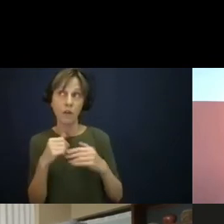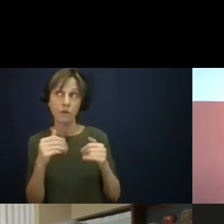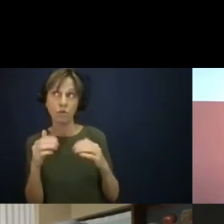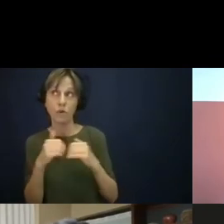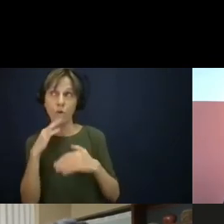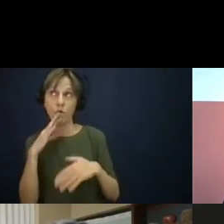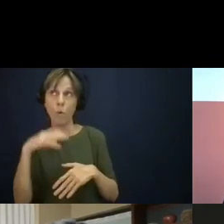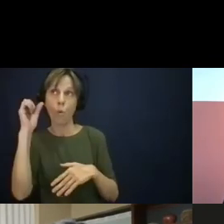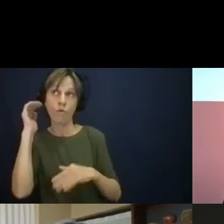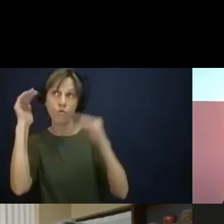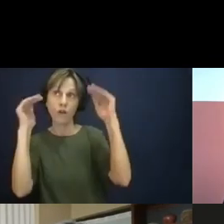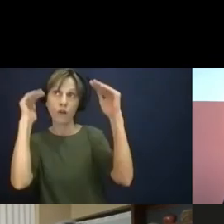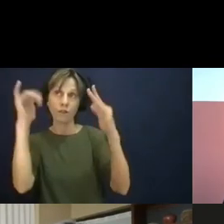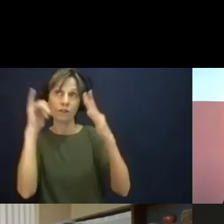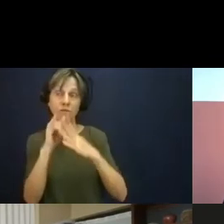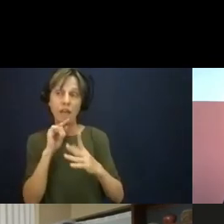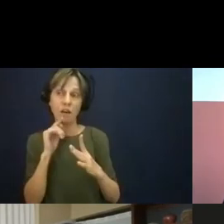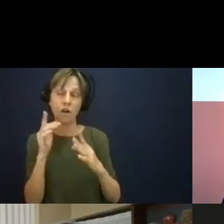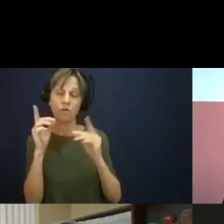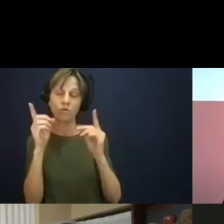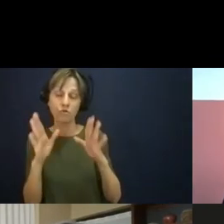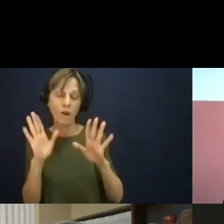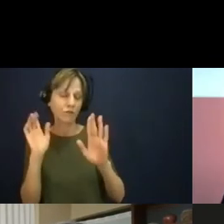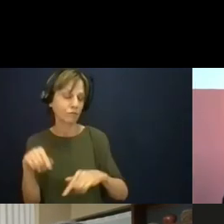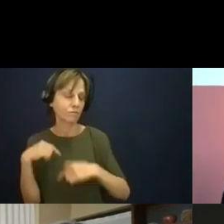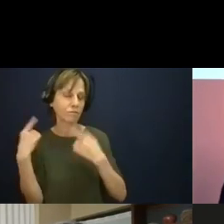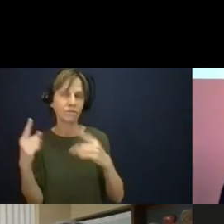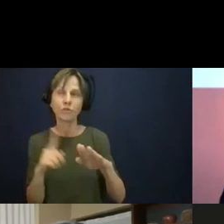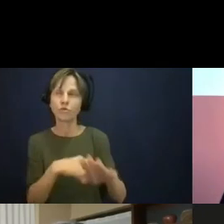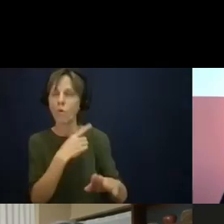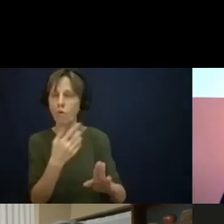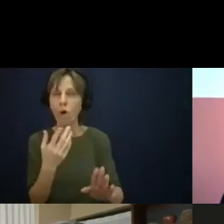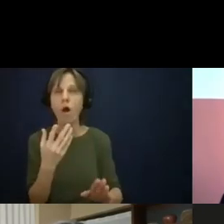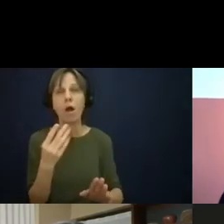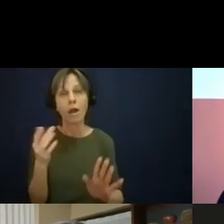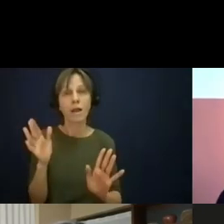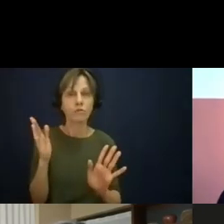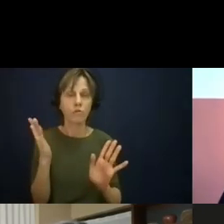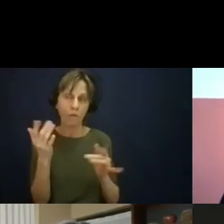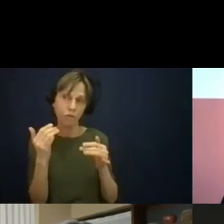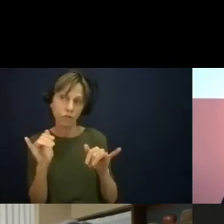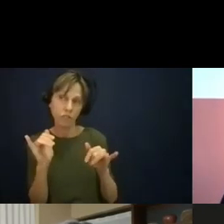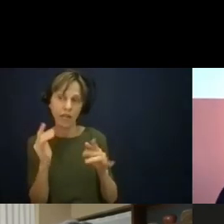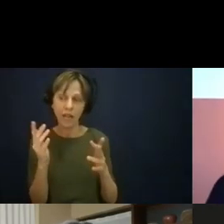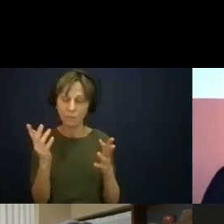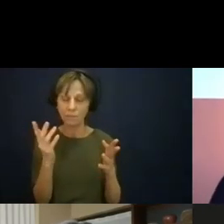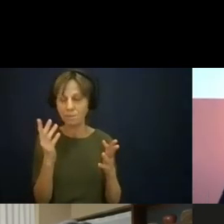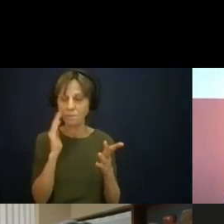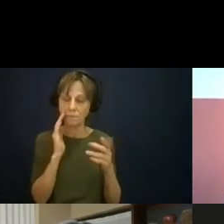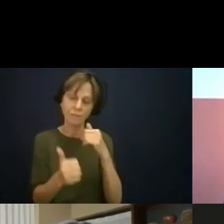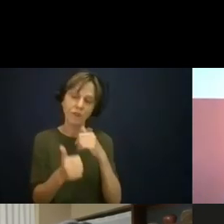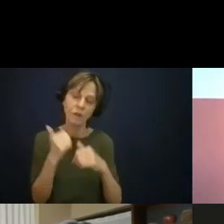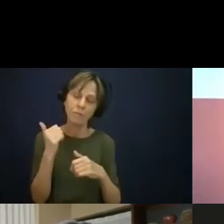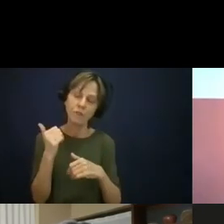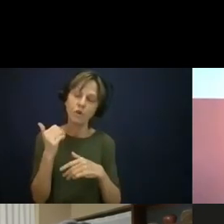that are, directors, been directors for so long. And so there's still that like majority and